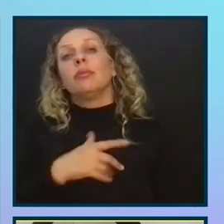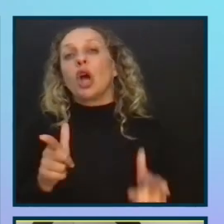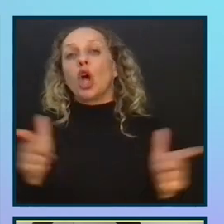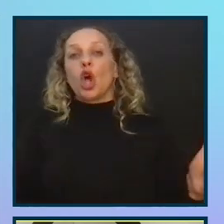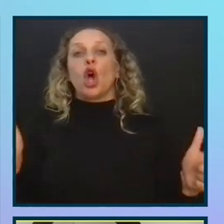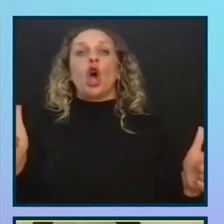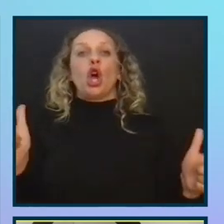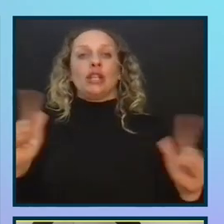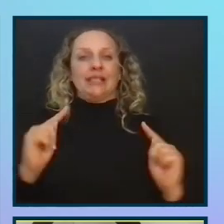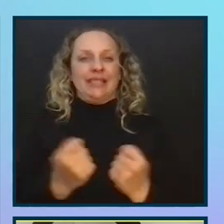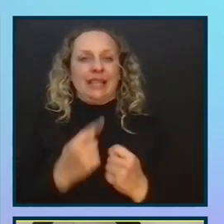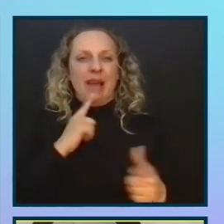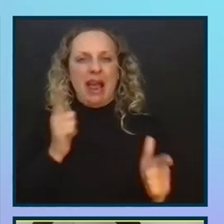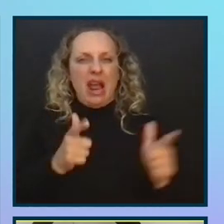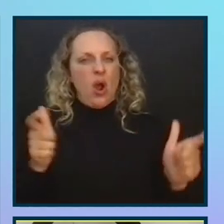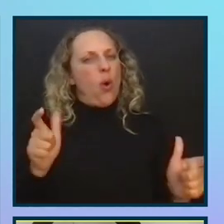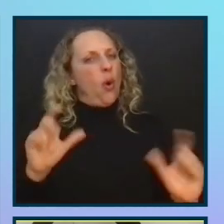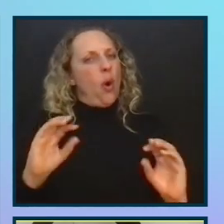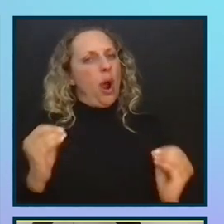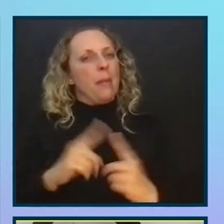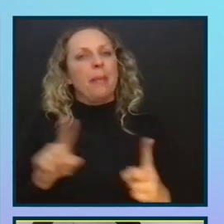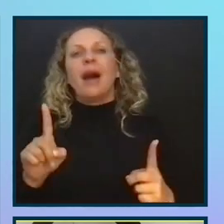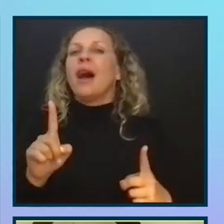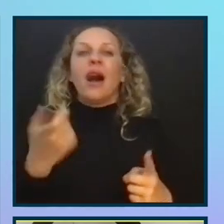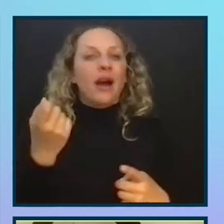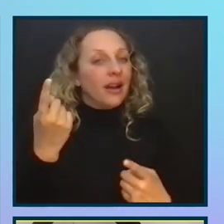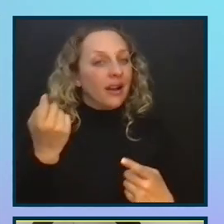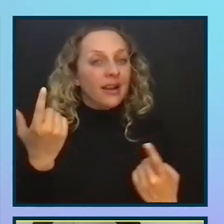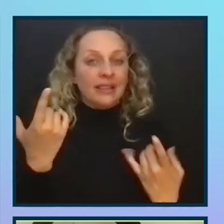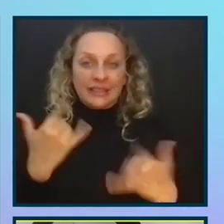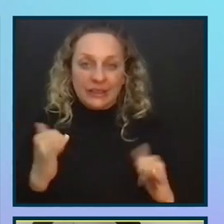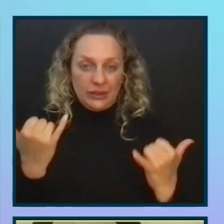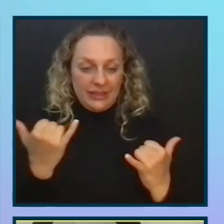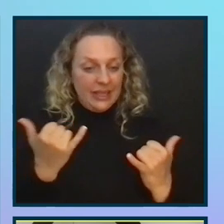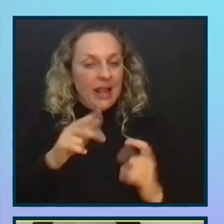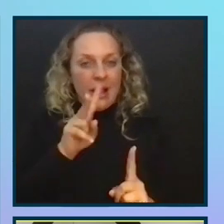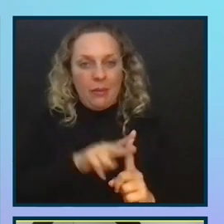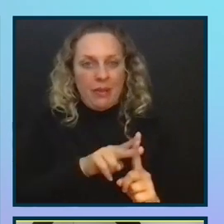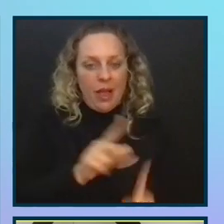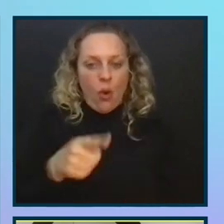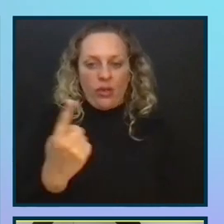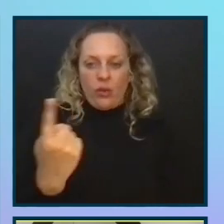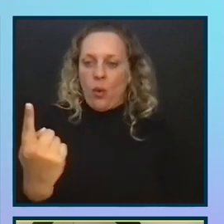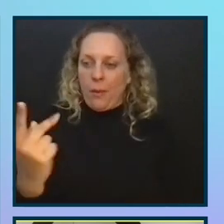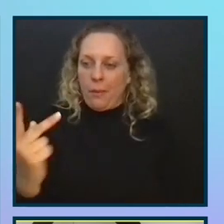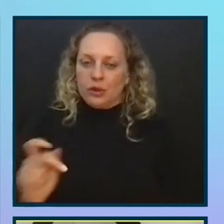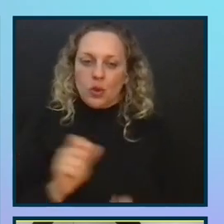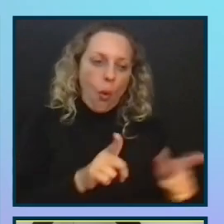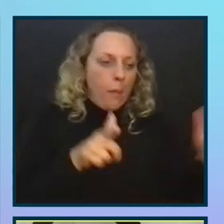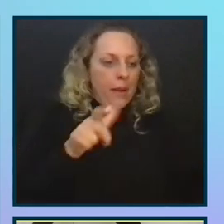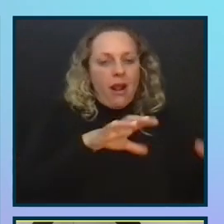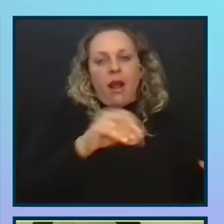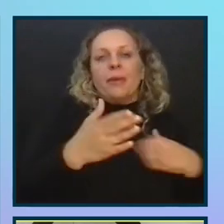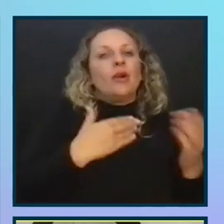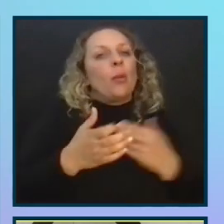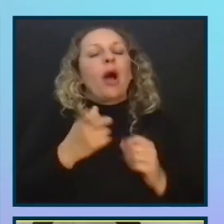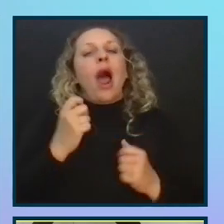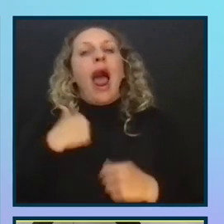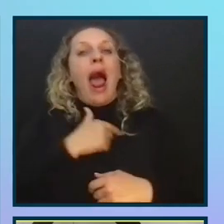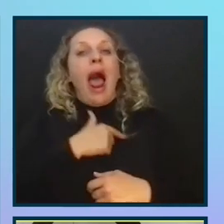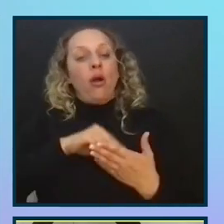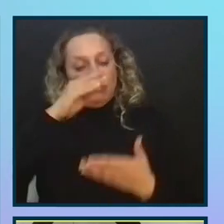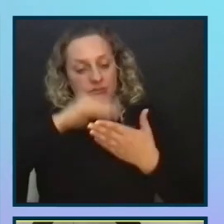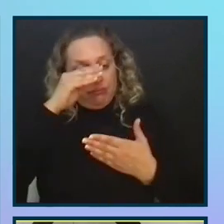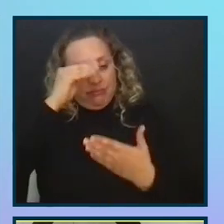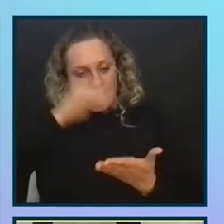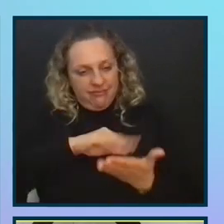and a huge organization. However, everything we say today is still relevant to a team of one. Our lessons learned and apply to anyone, even